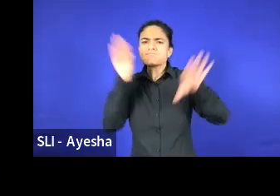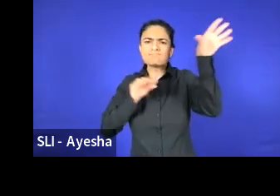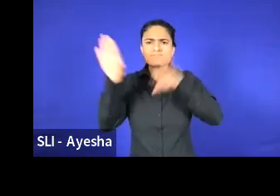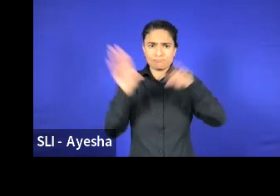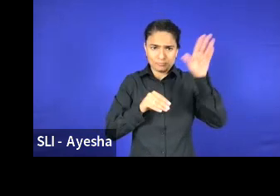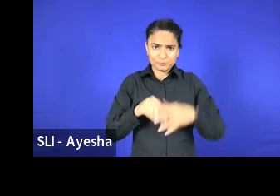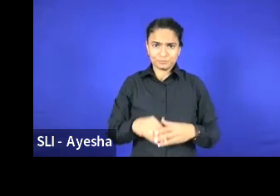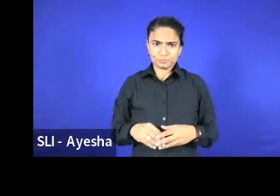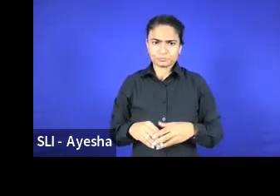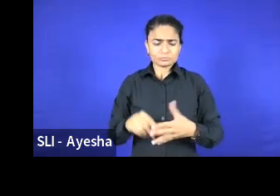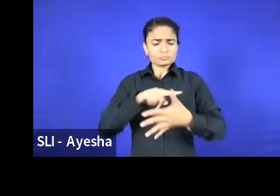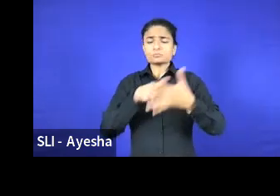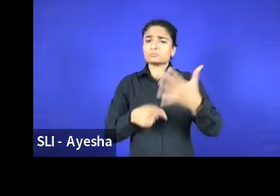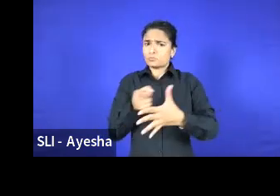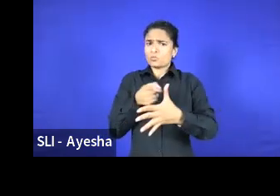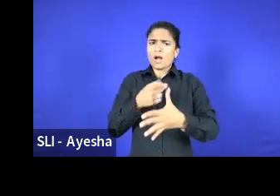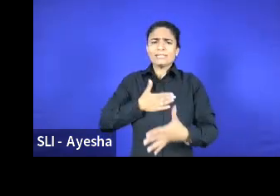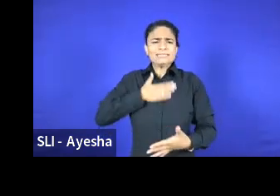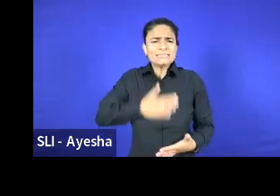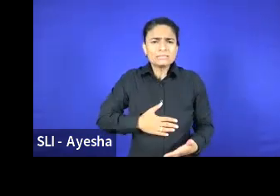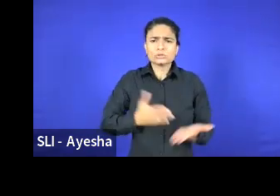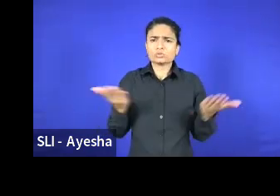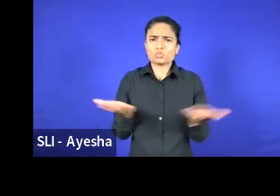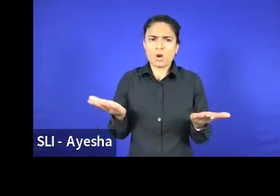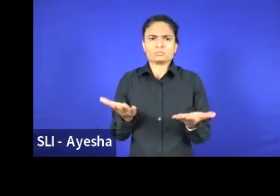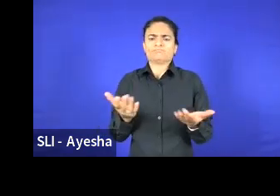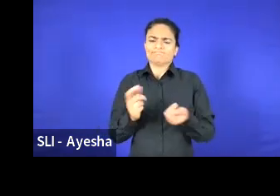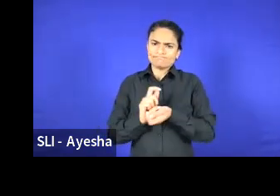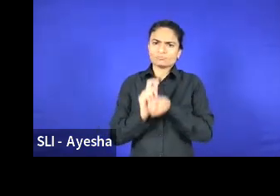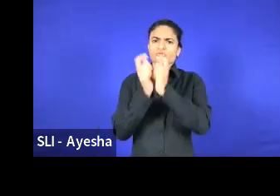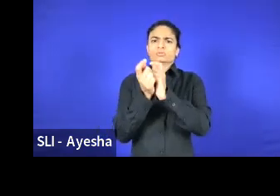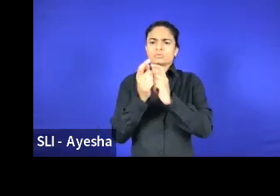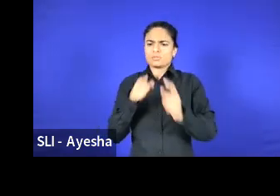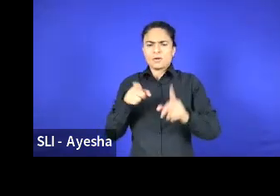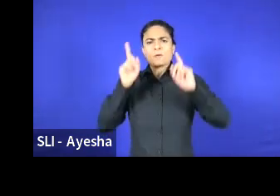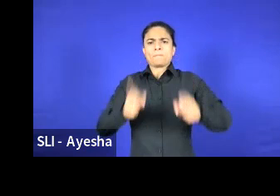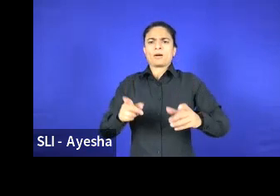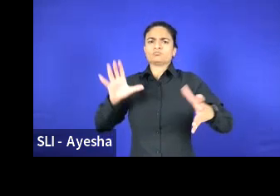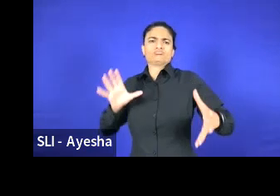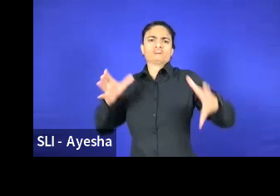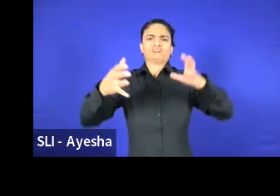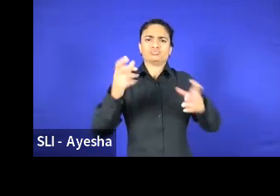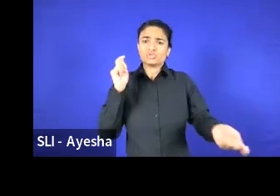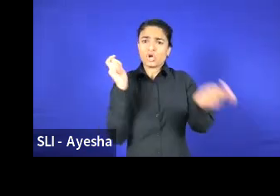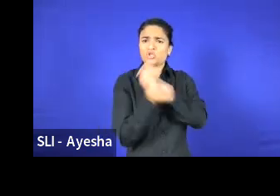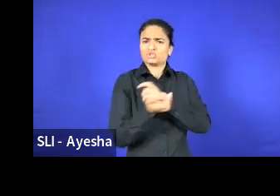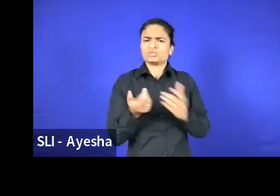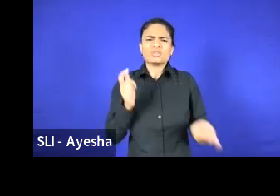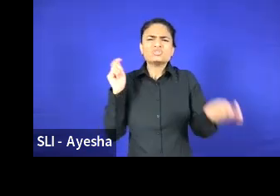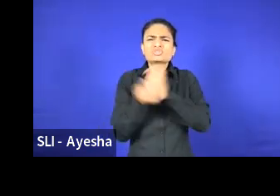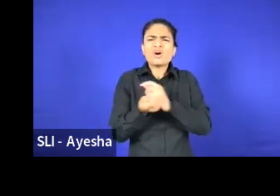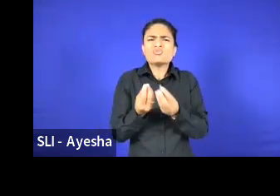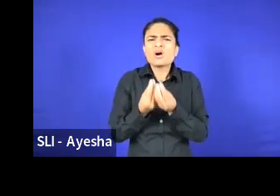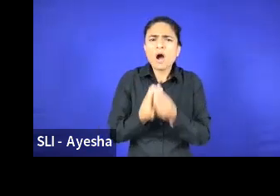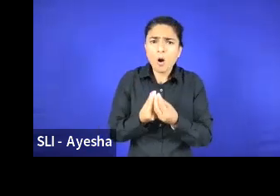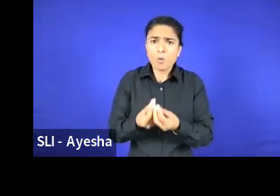bit everything? The second question is, what are the human resources that are available at local level that